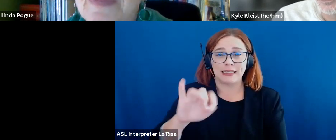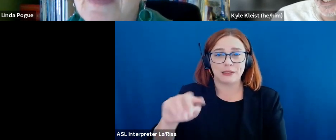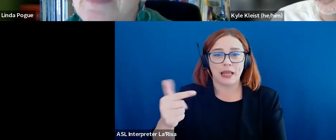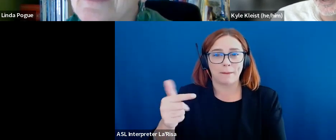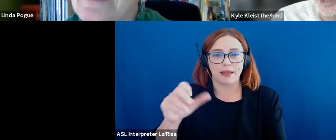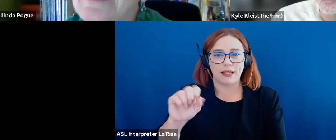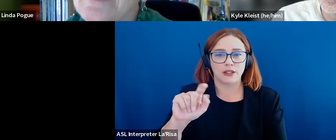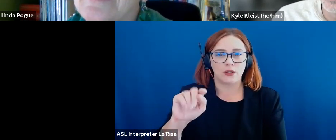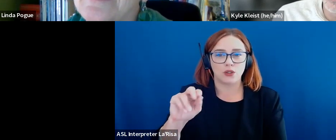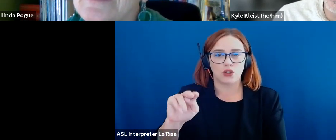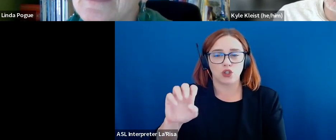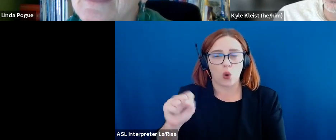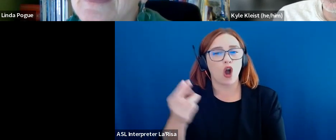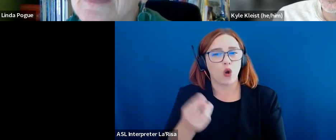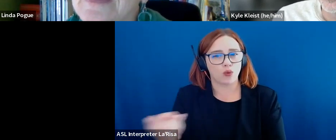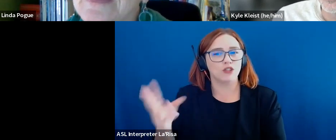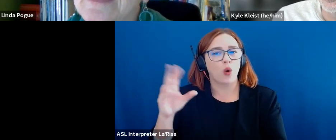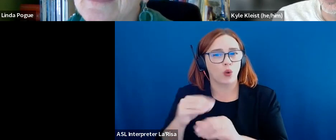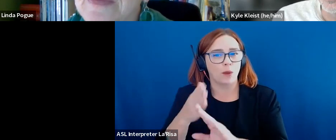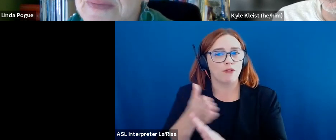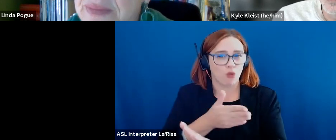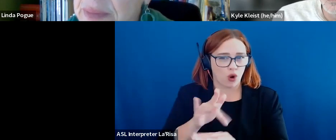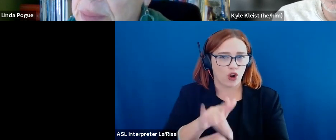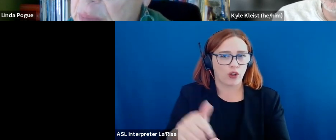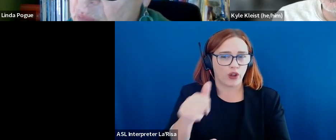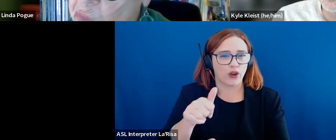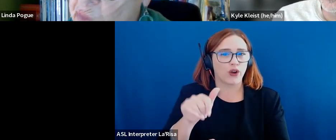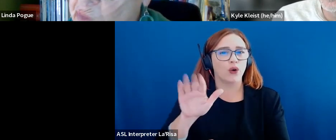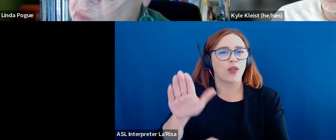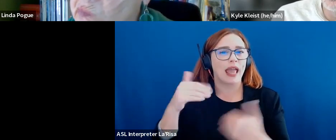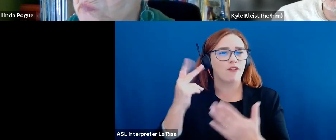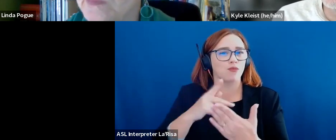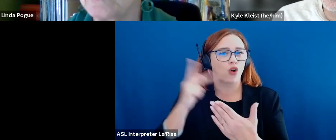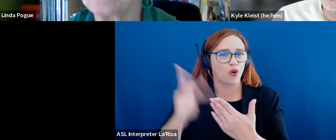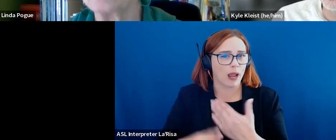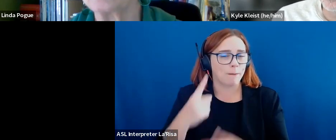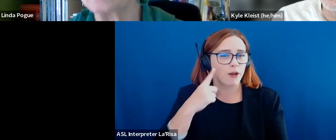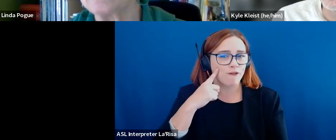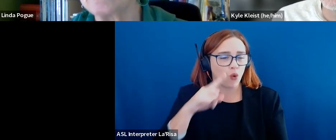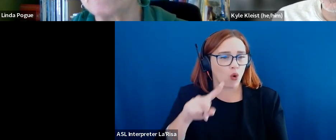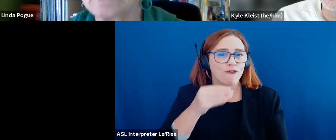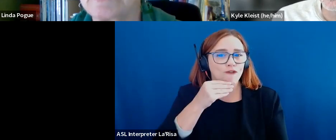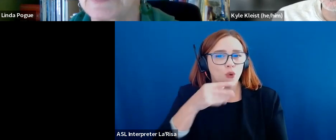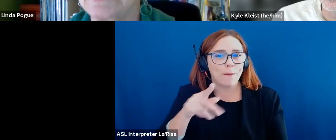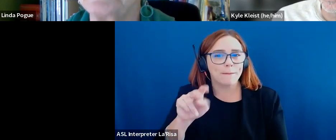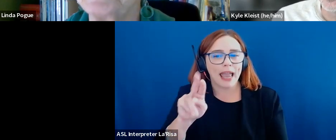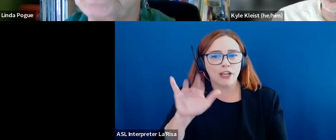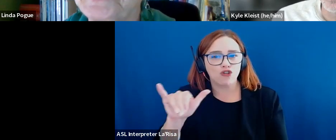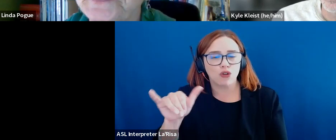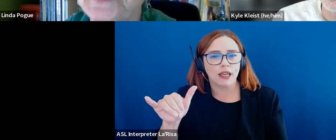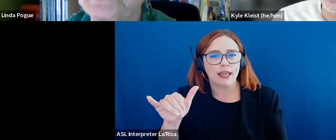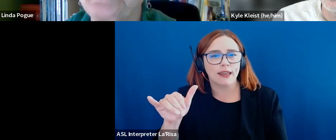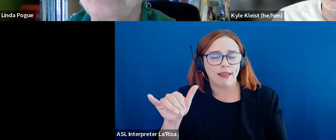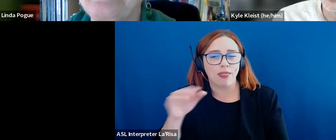that has a food pantry and as a homeless shelter as well as, they said that once people come in and start volunteering, they get